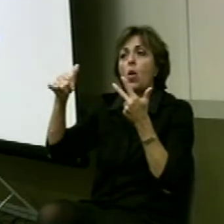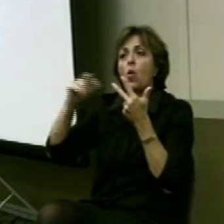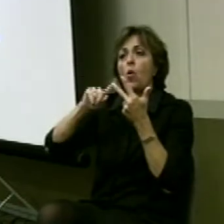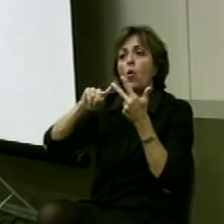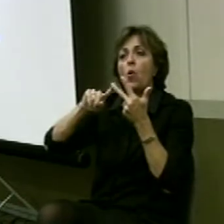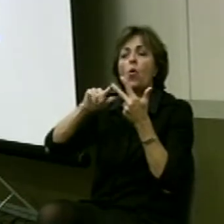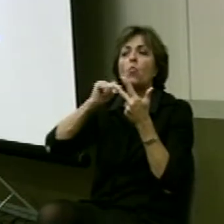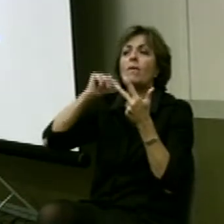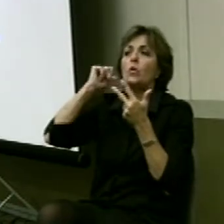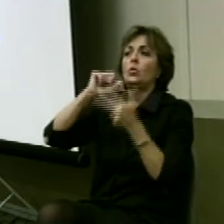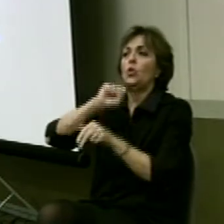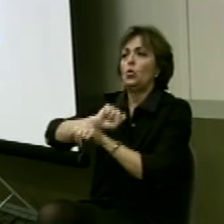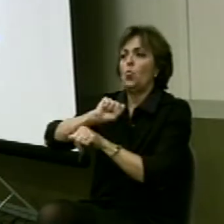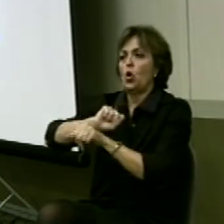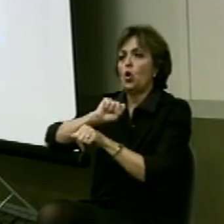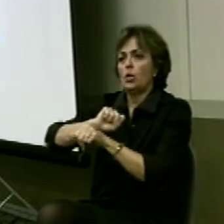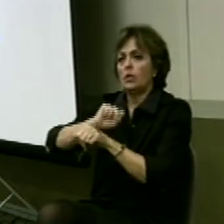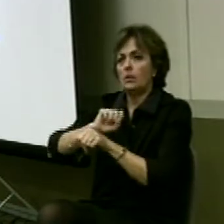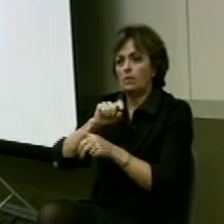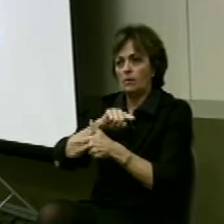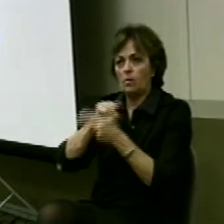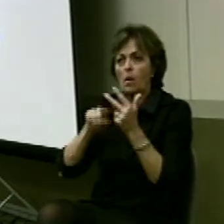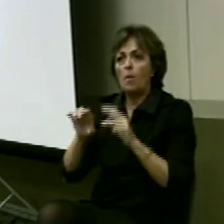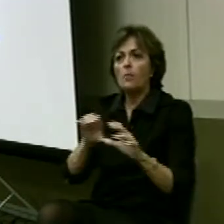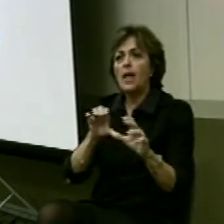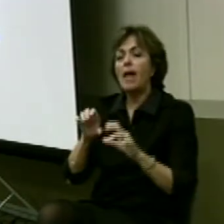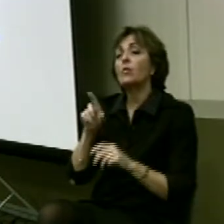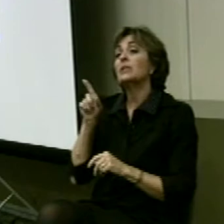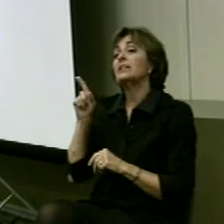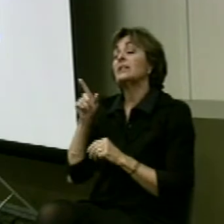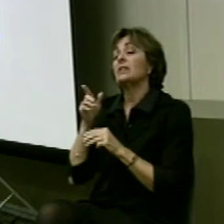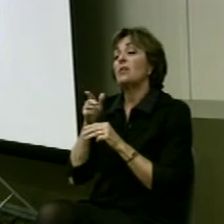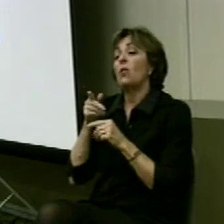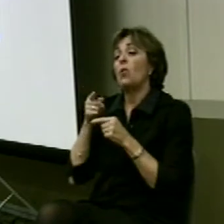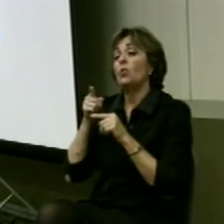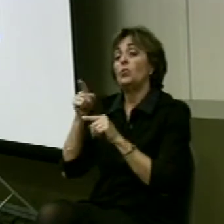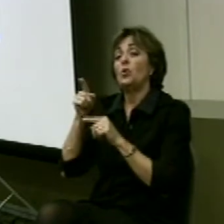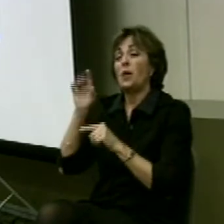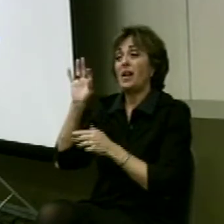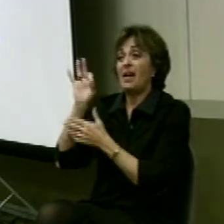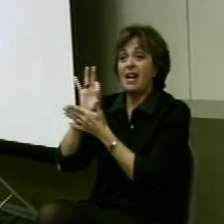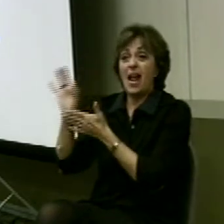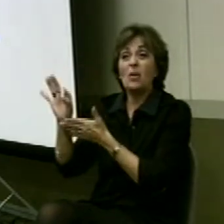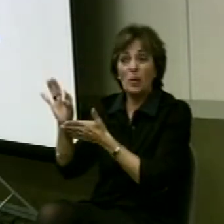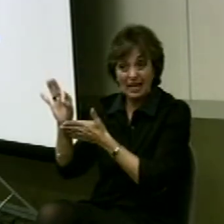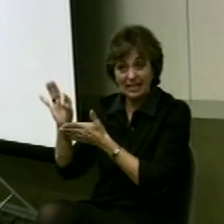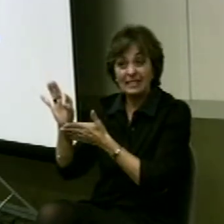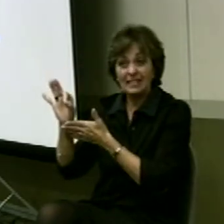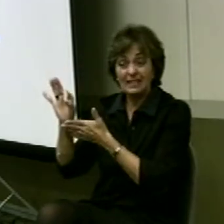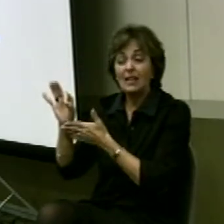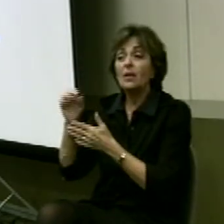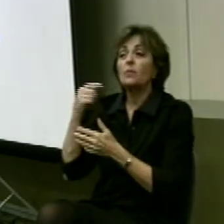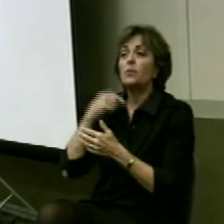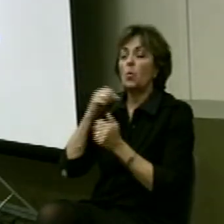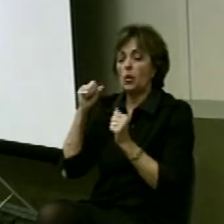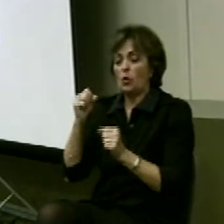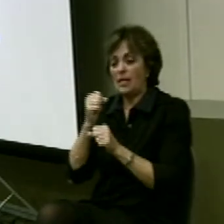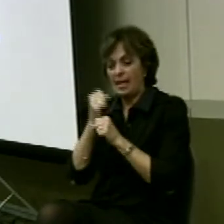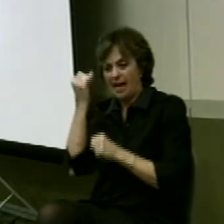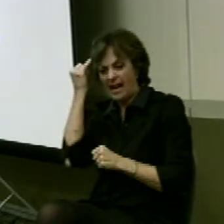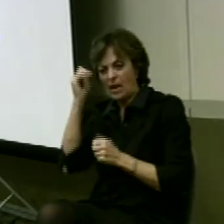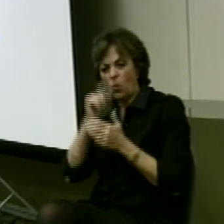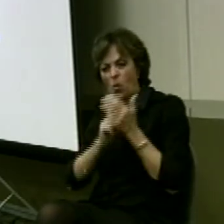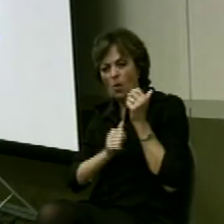touching, and the yellow is the refusal to work behaviors. So you can see over a period of 9